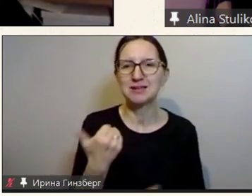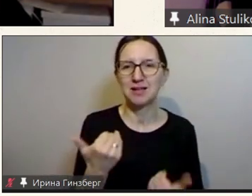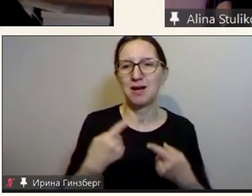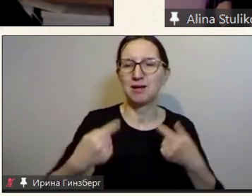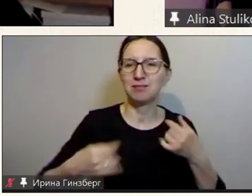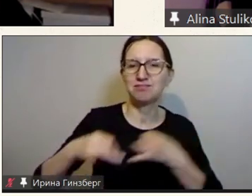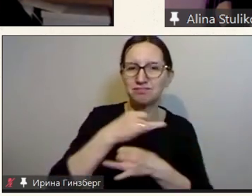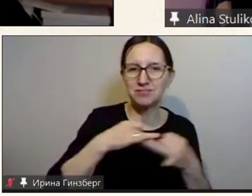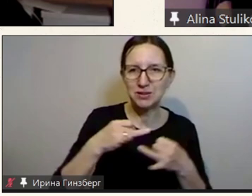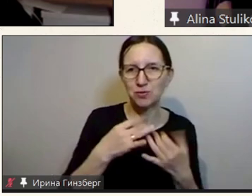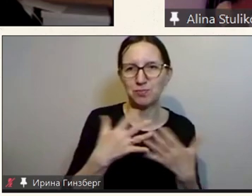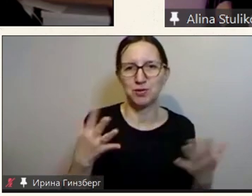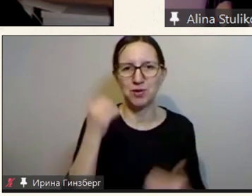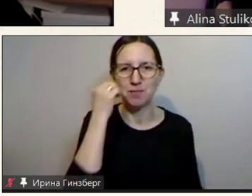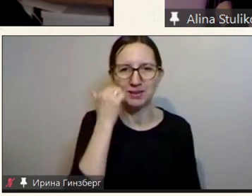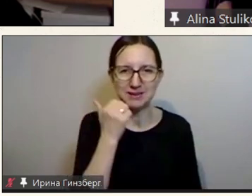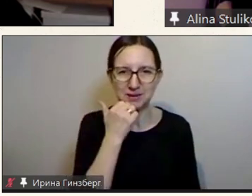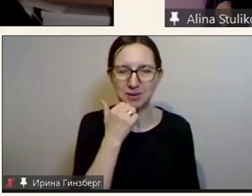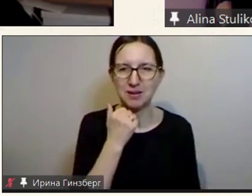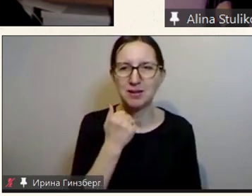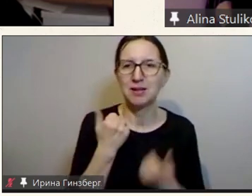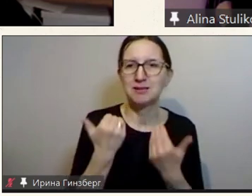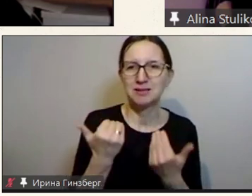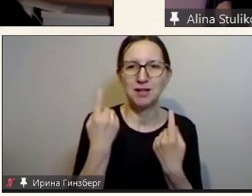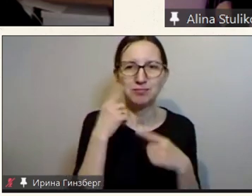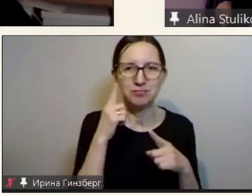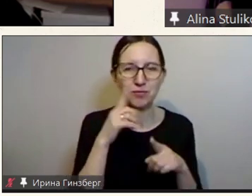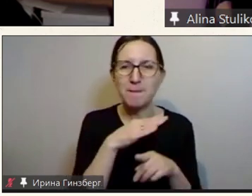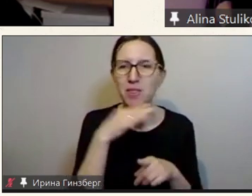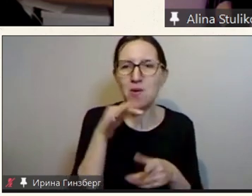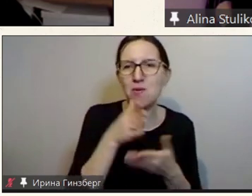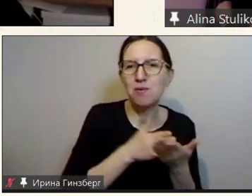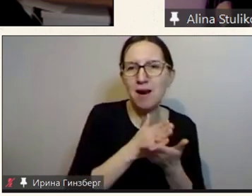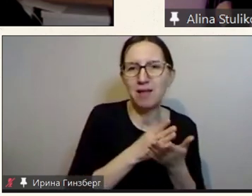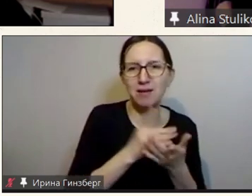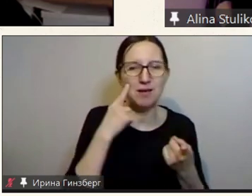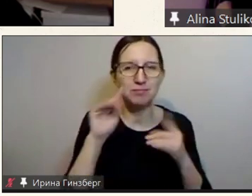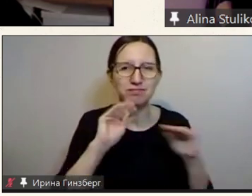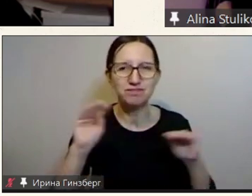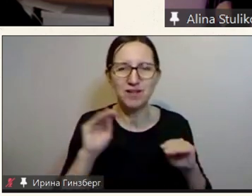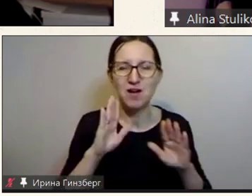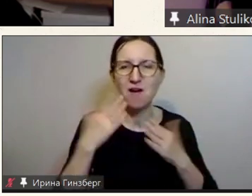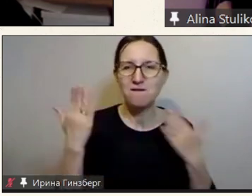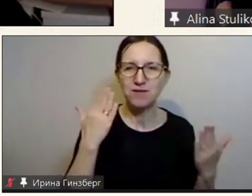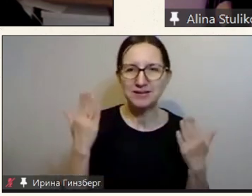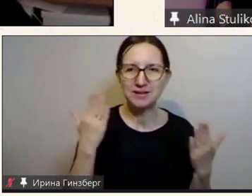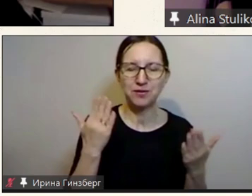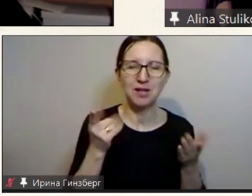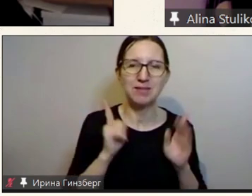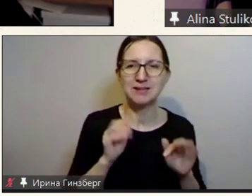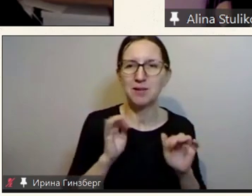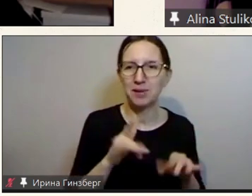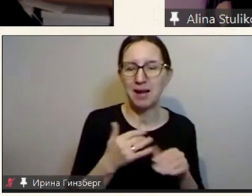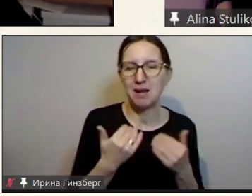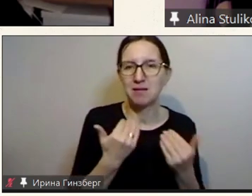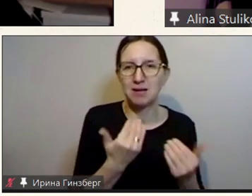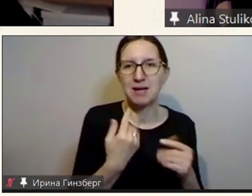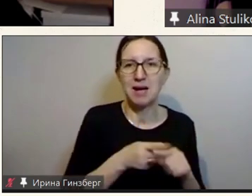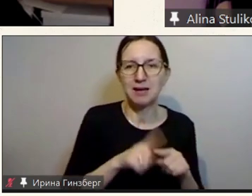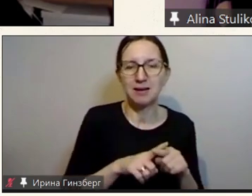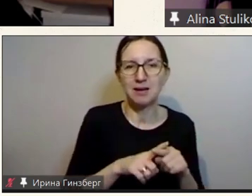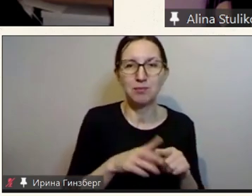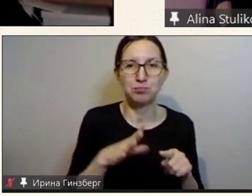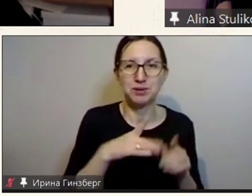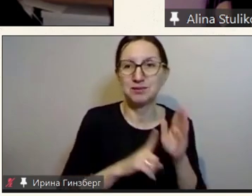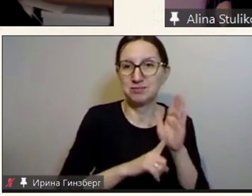so much for this wonderful discussion, for the work that you carried out